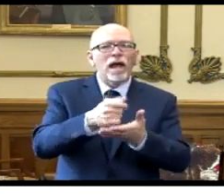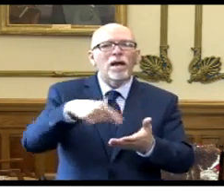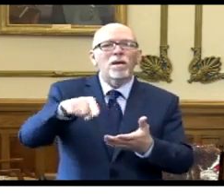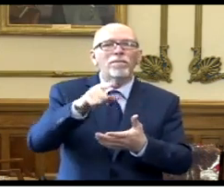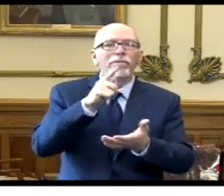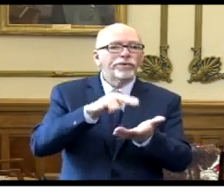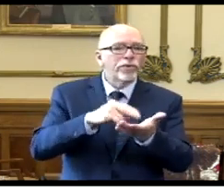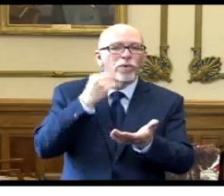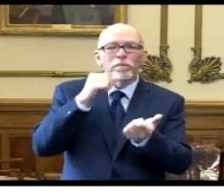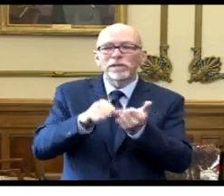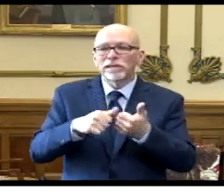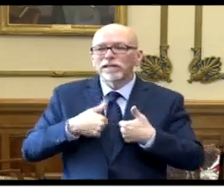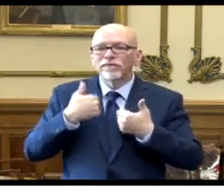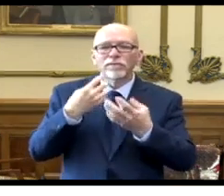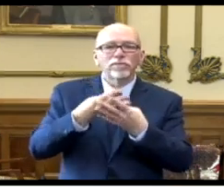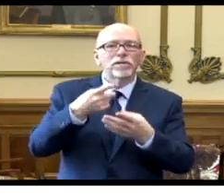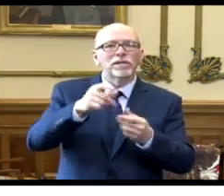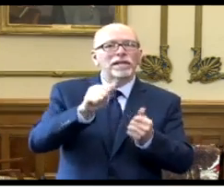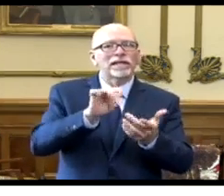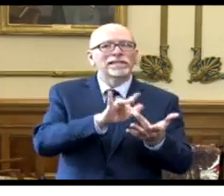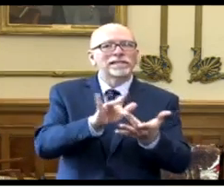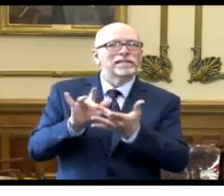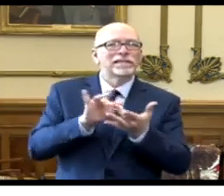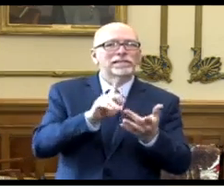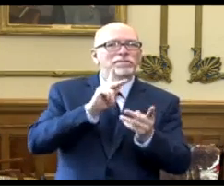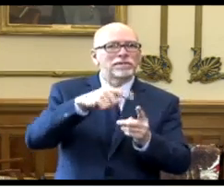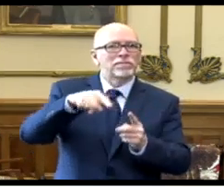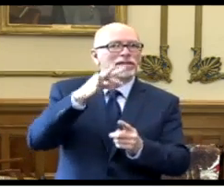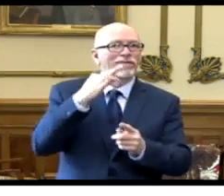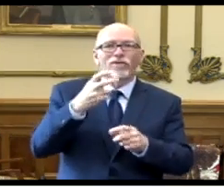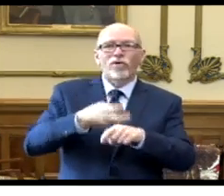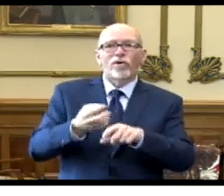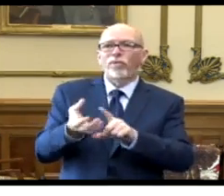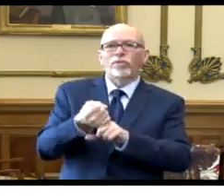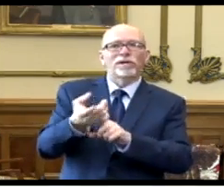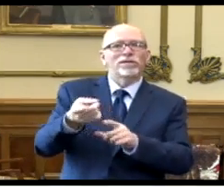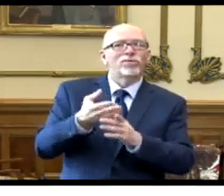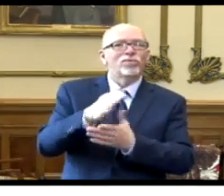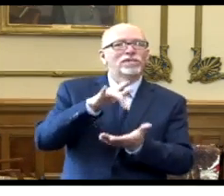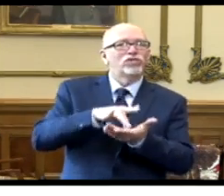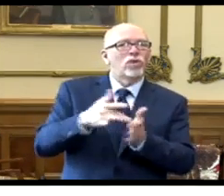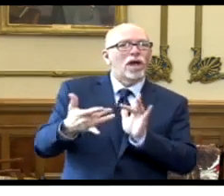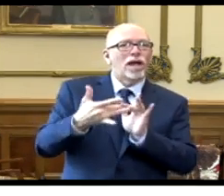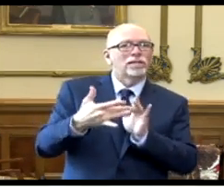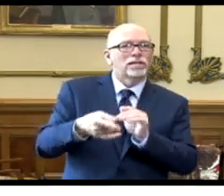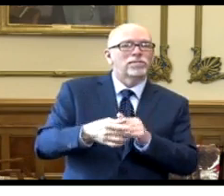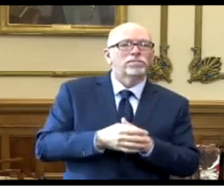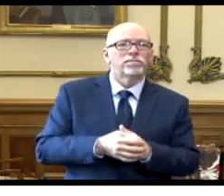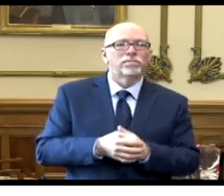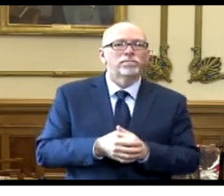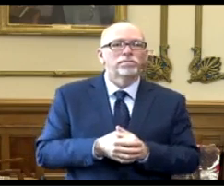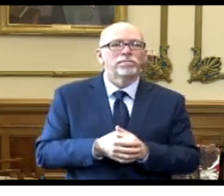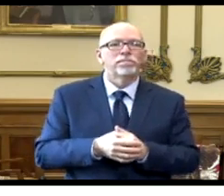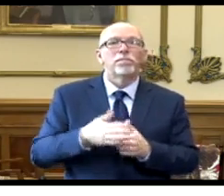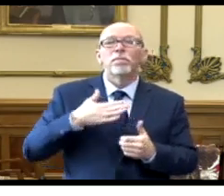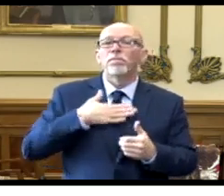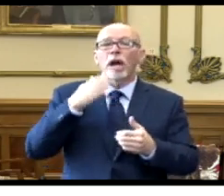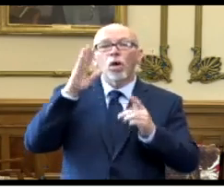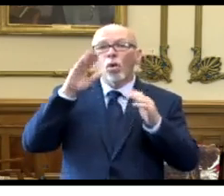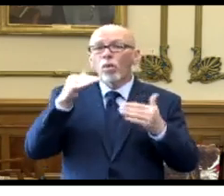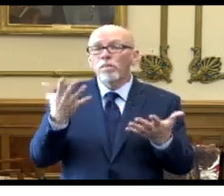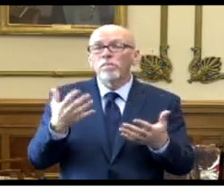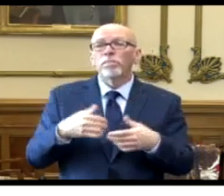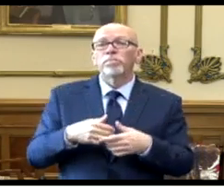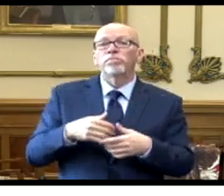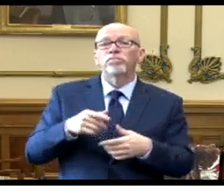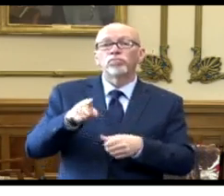with reaching people in a local level if they can't be reached through centralized contact tracing. My hope is that this will